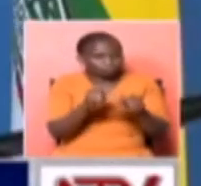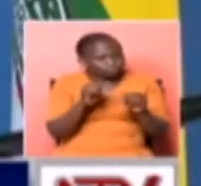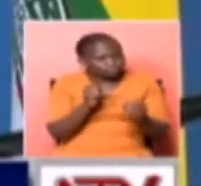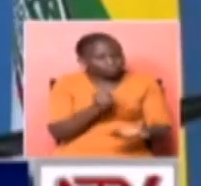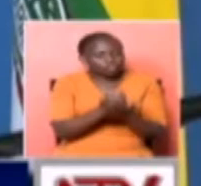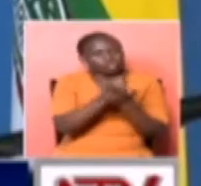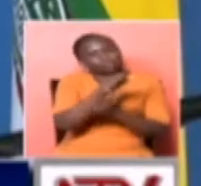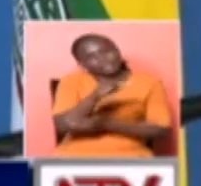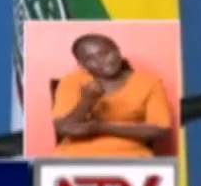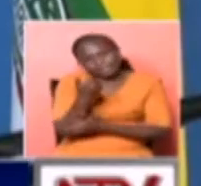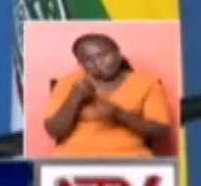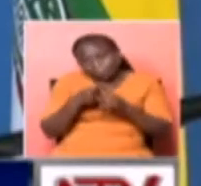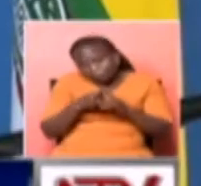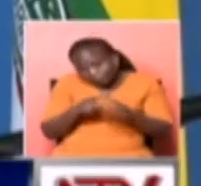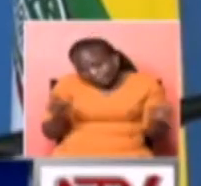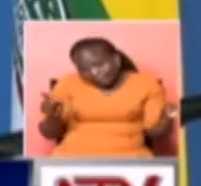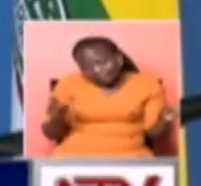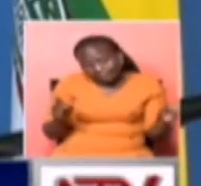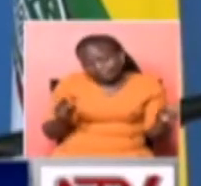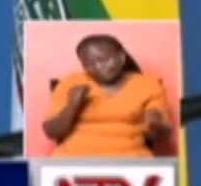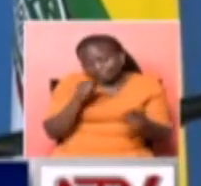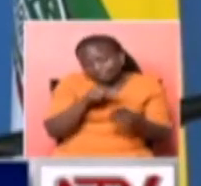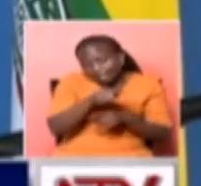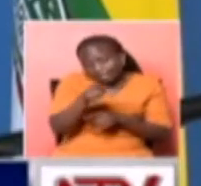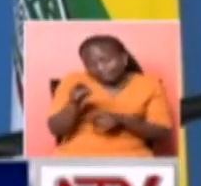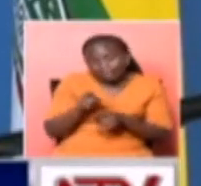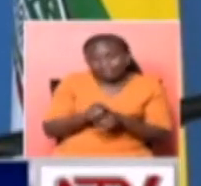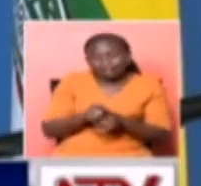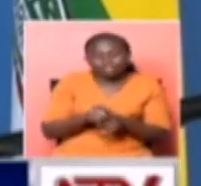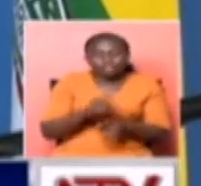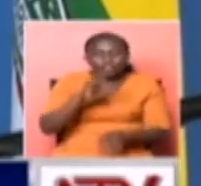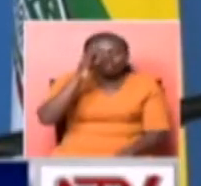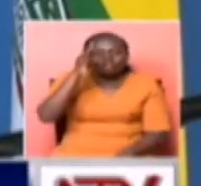here, there are